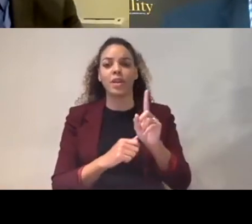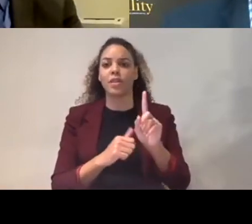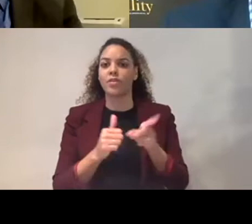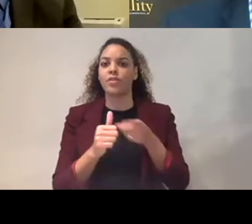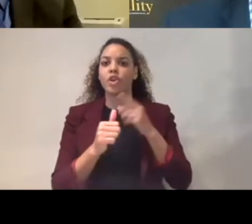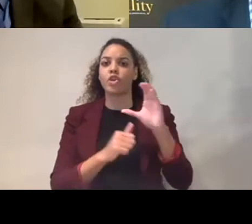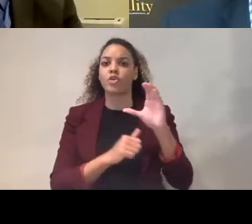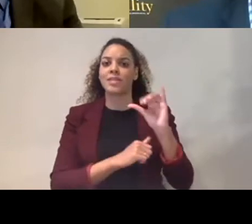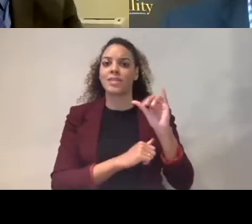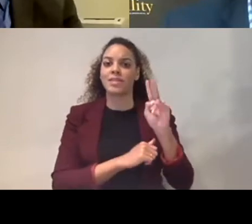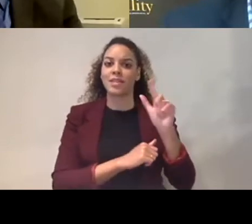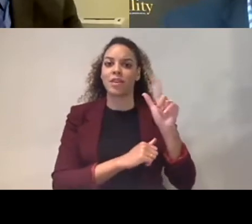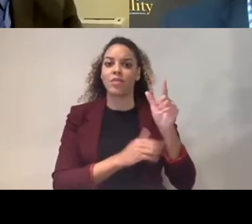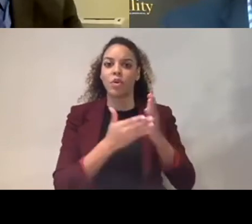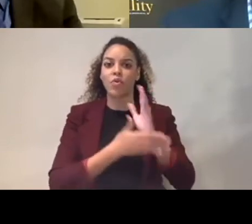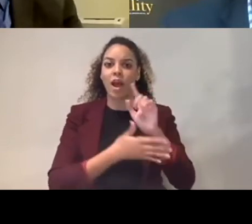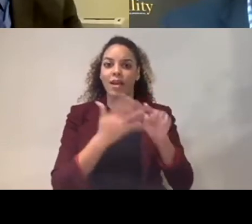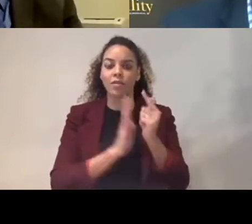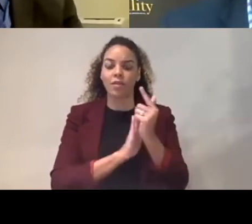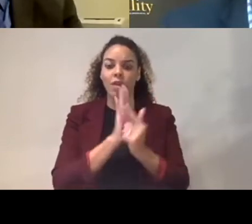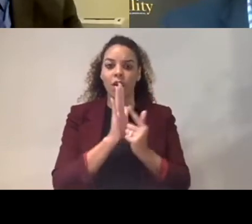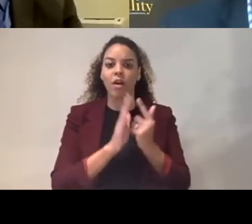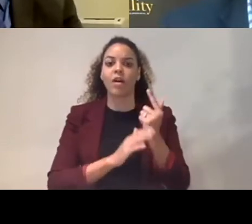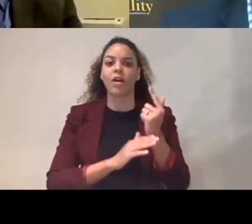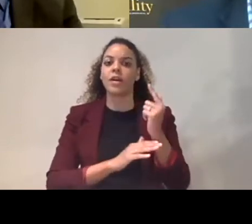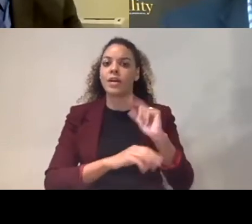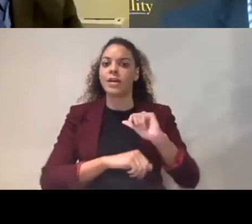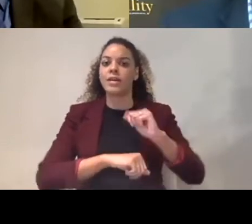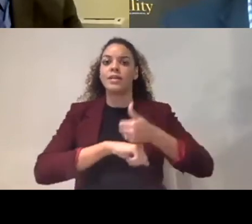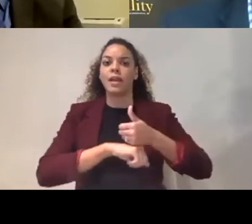laws addressing the protections for individuals with